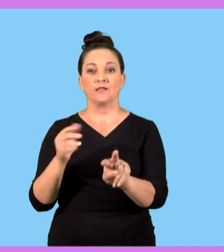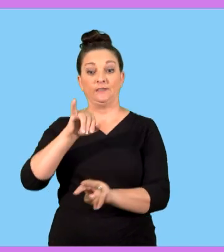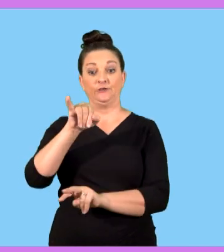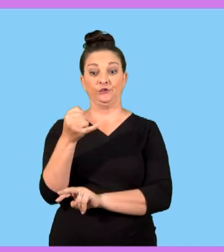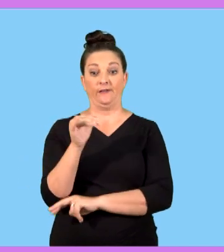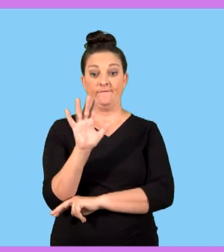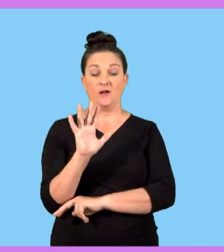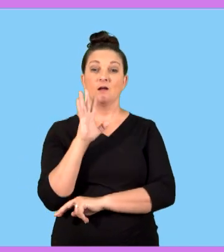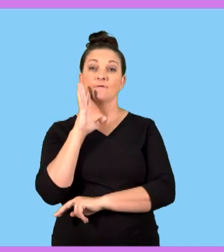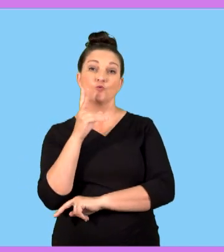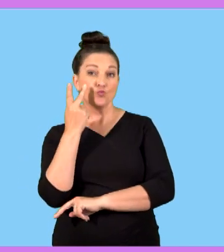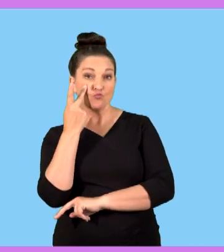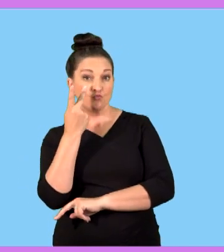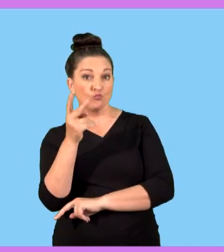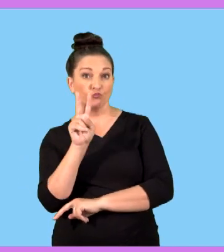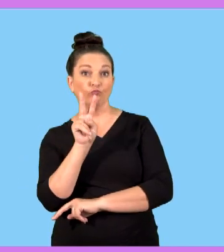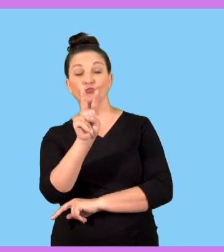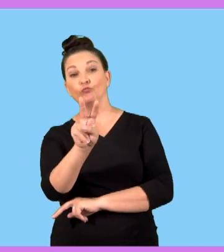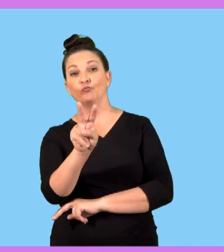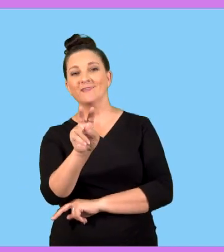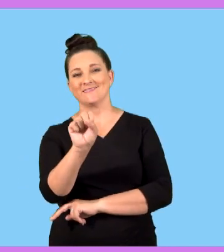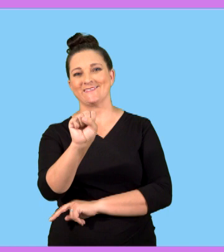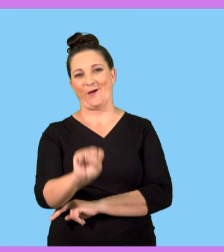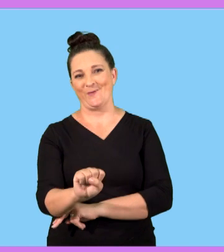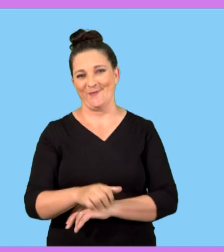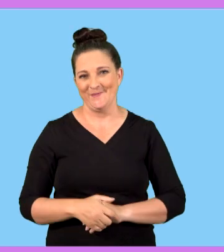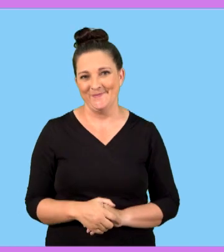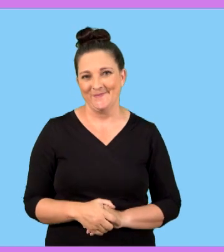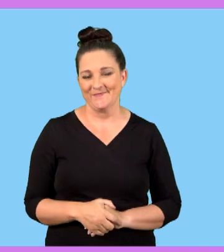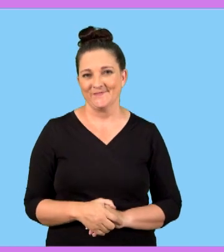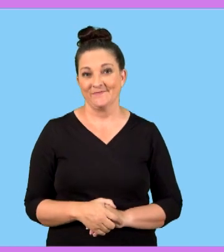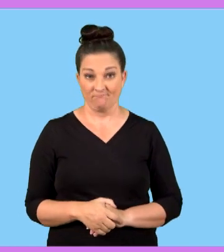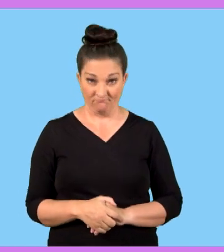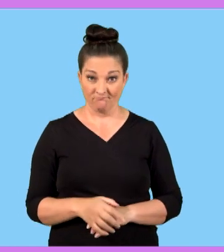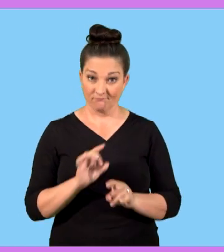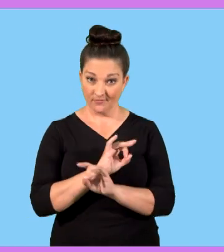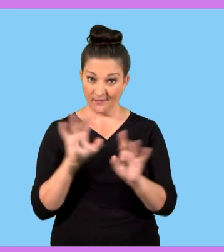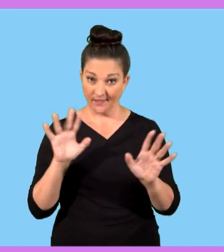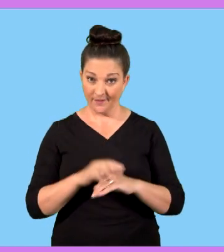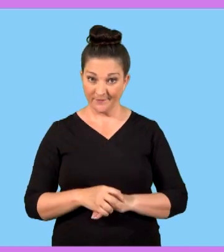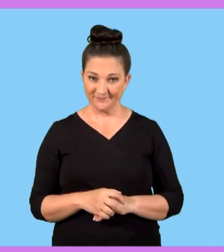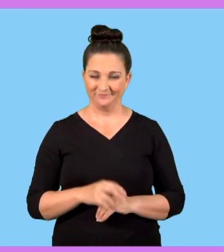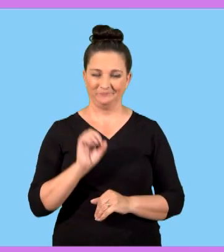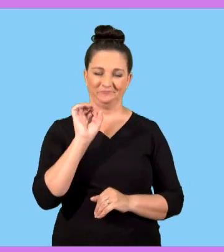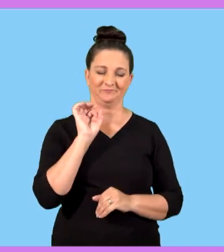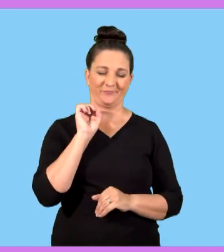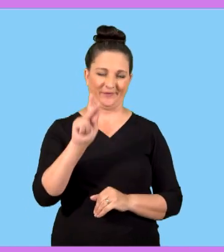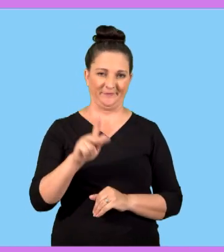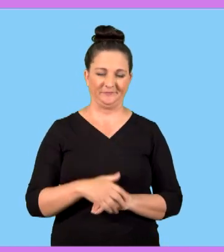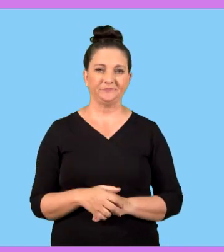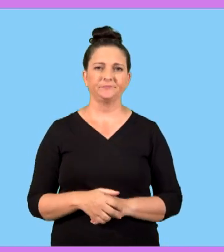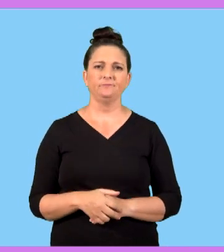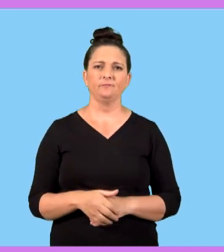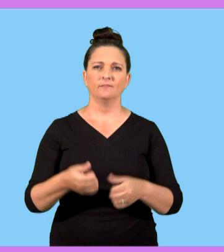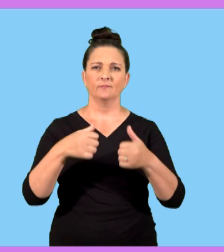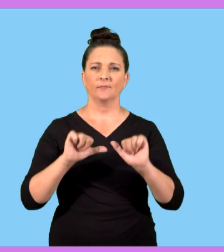seat J5 will be facing south. Are we clear on that? Okay,